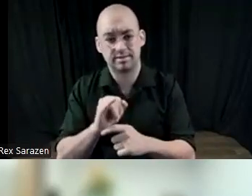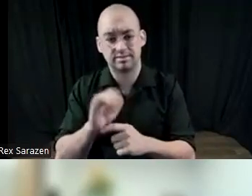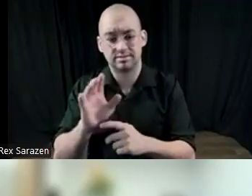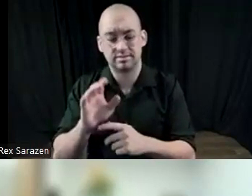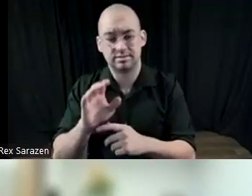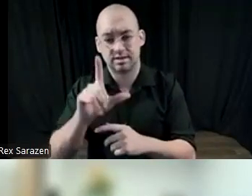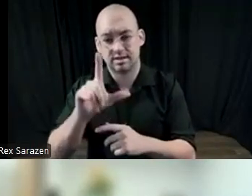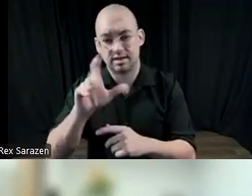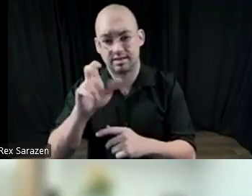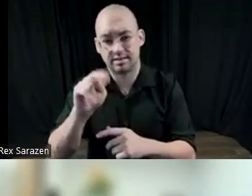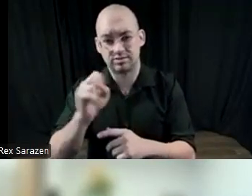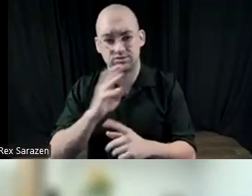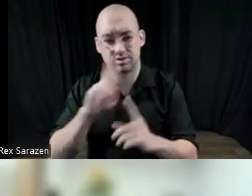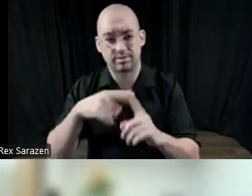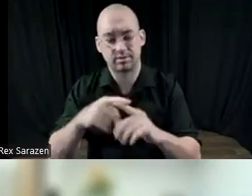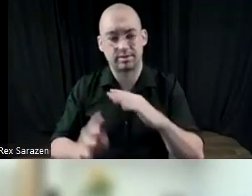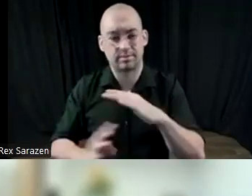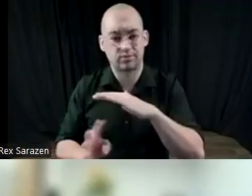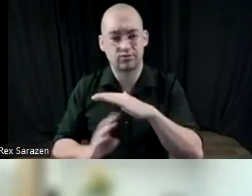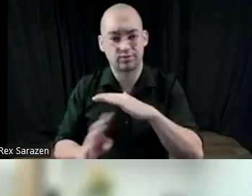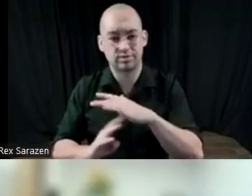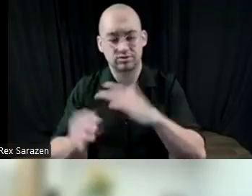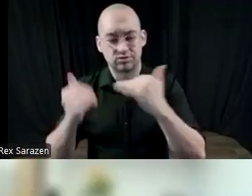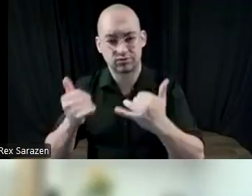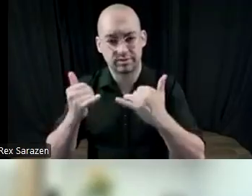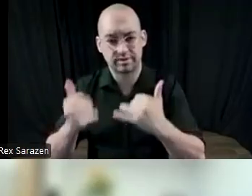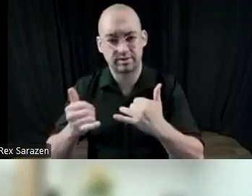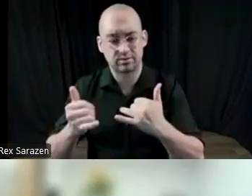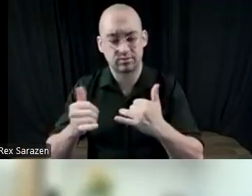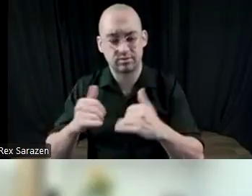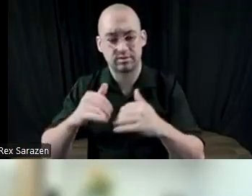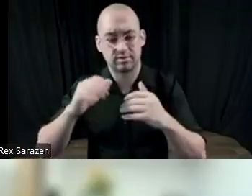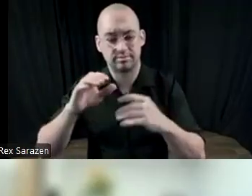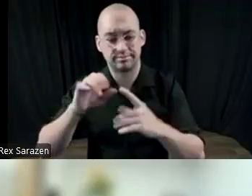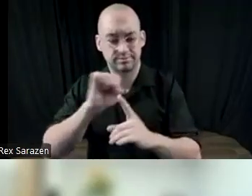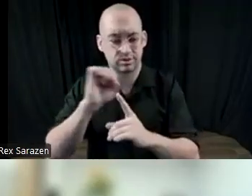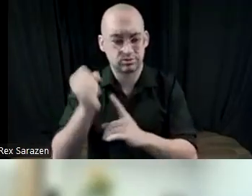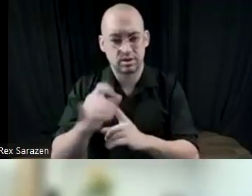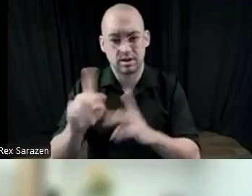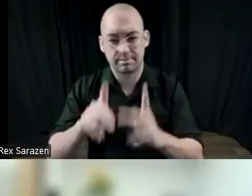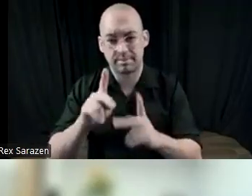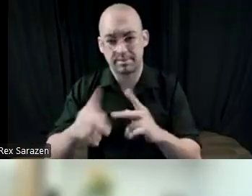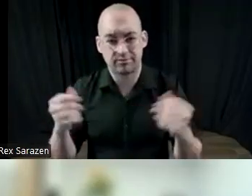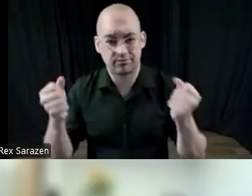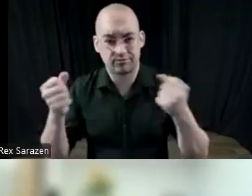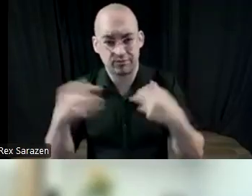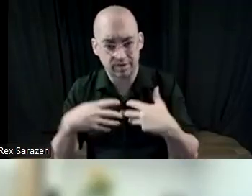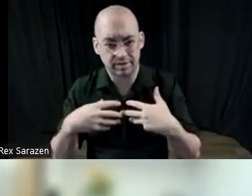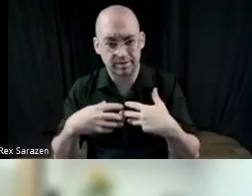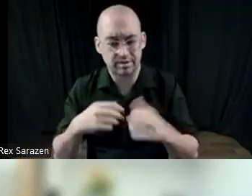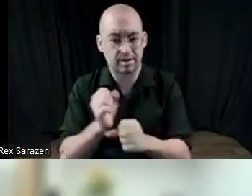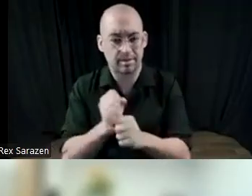about immigrants, particularly in the current climate, where people are afraid to make any kind